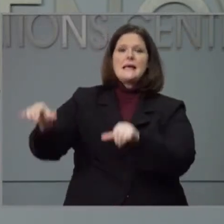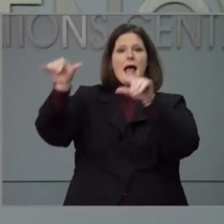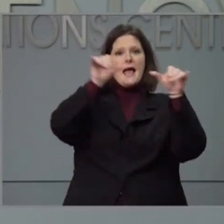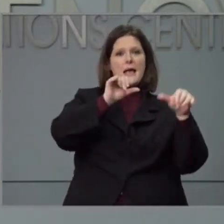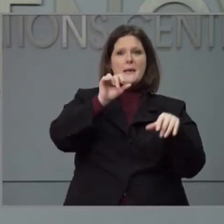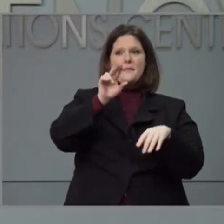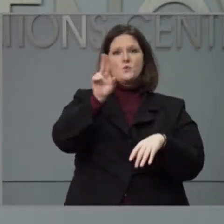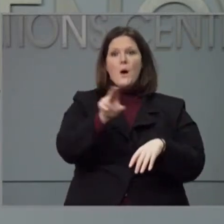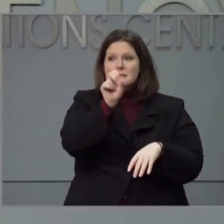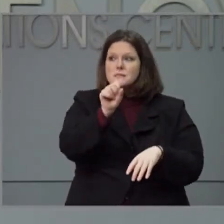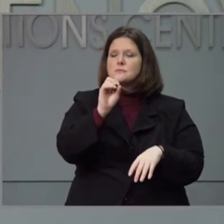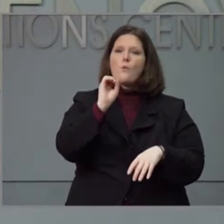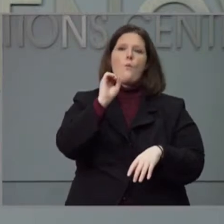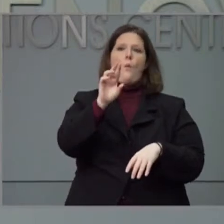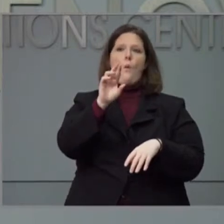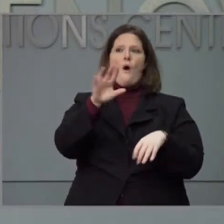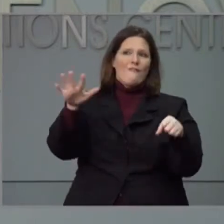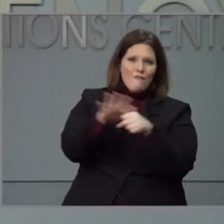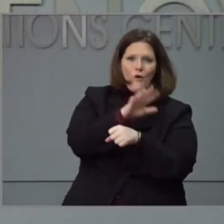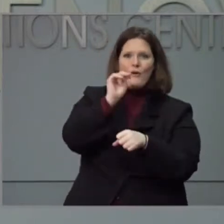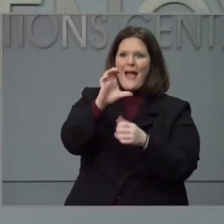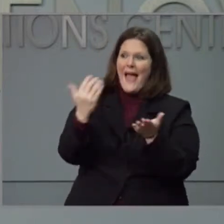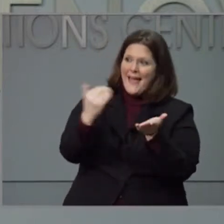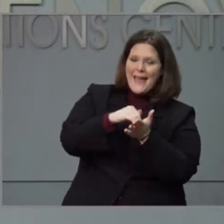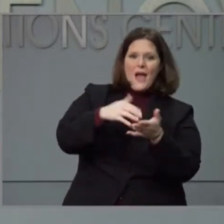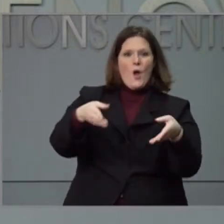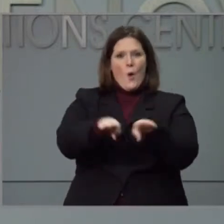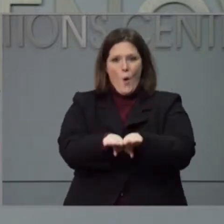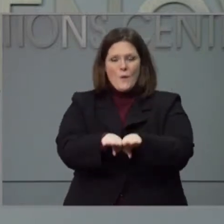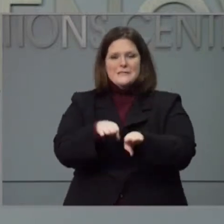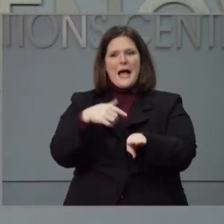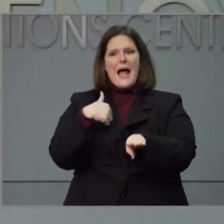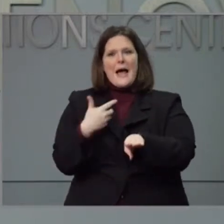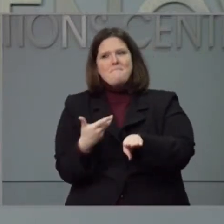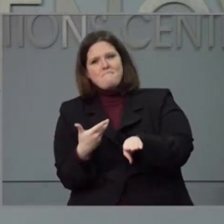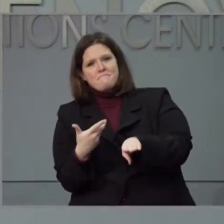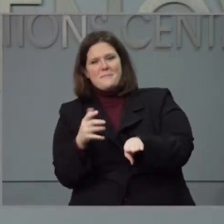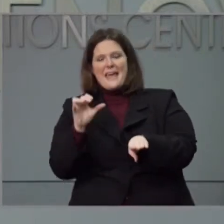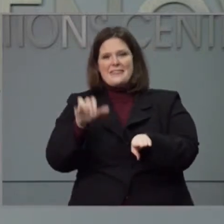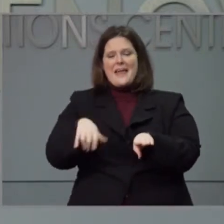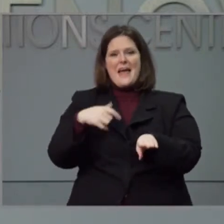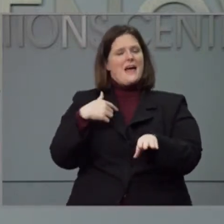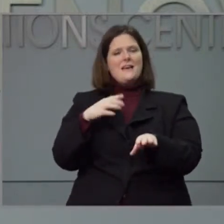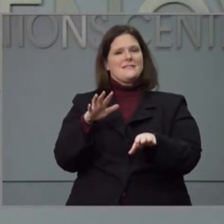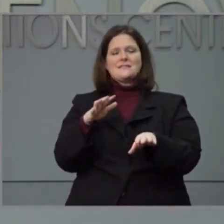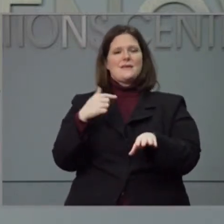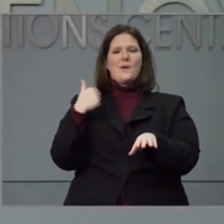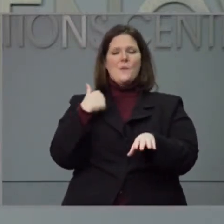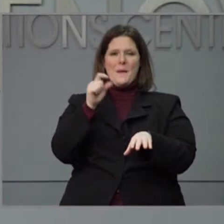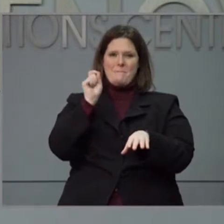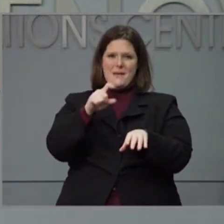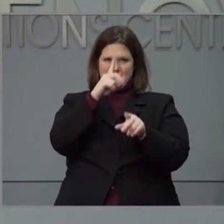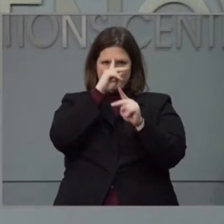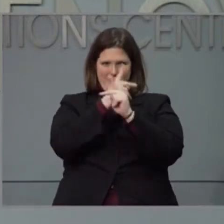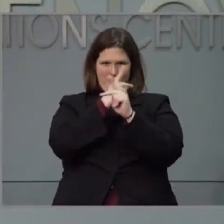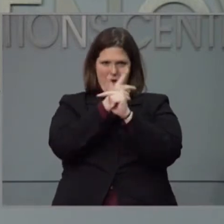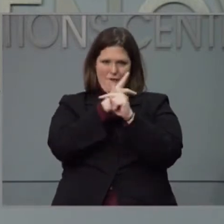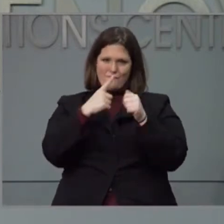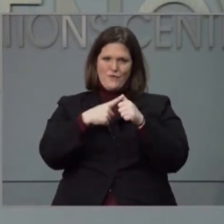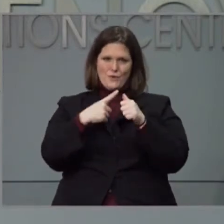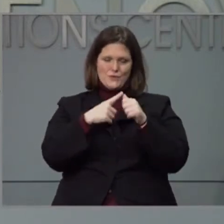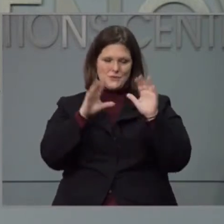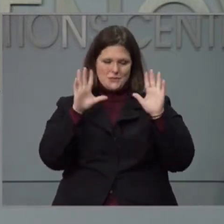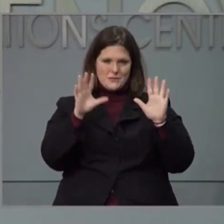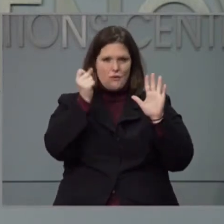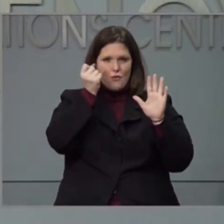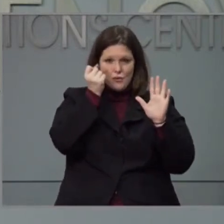a statewide full lockdown again, I think is something that we need to understand deeply. I